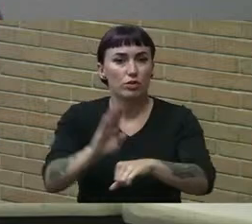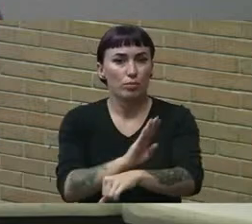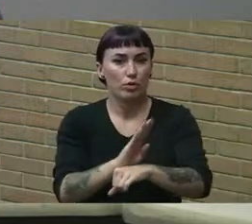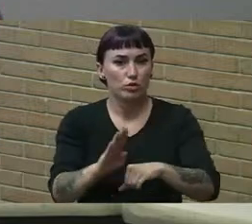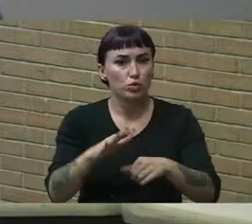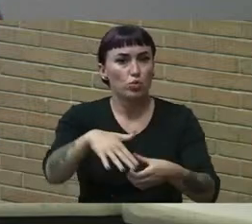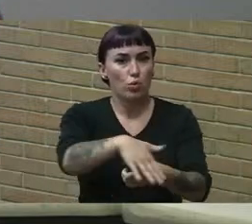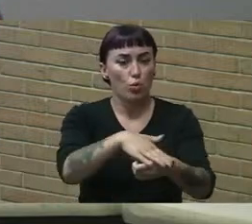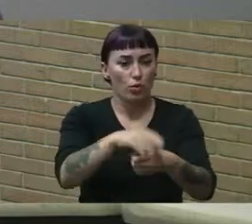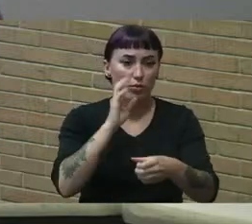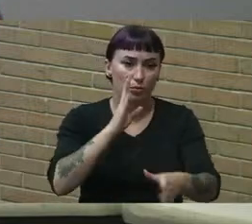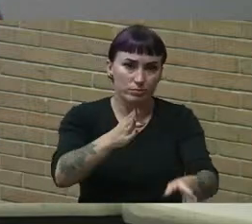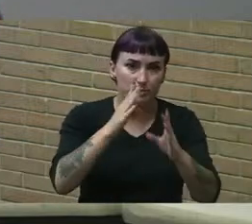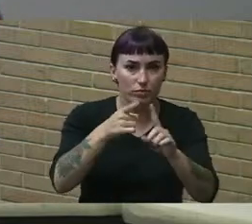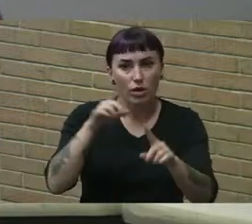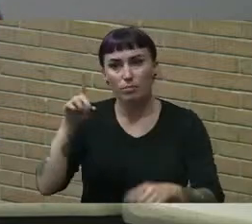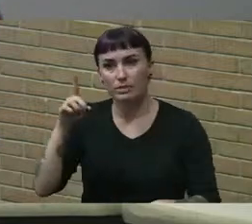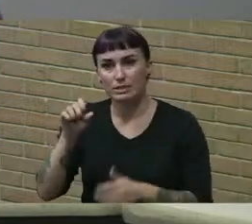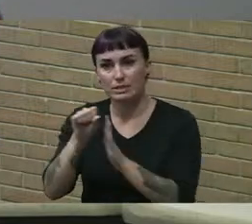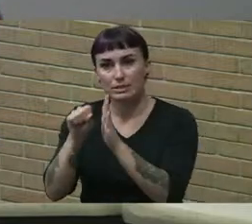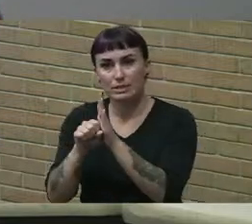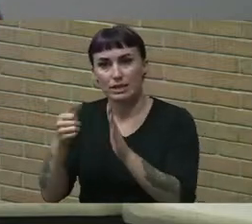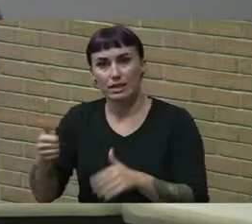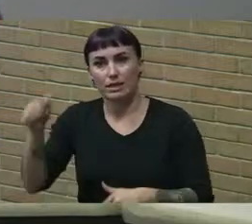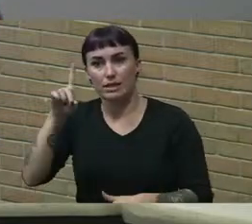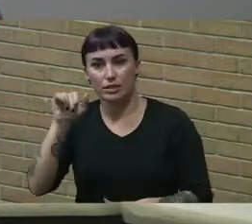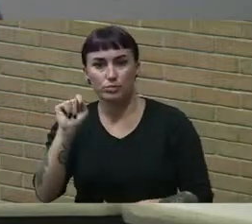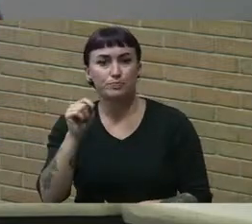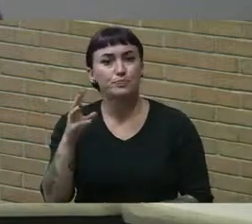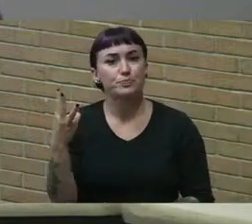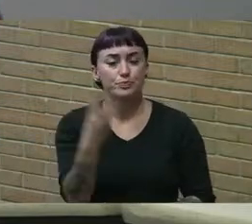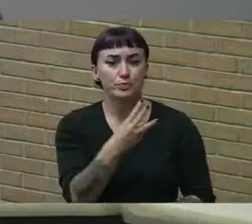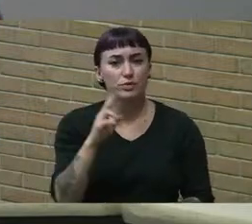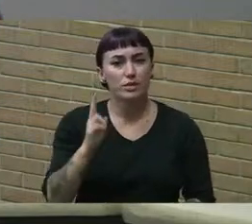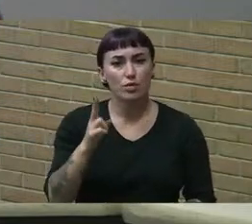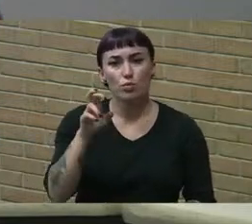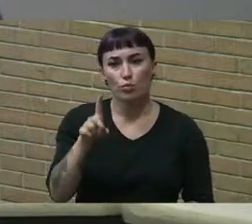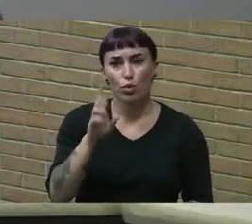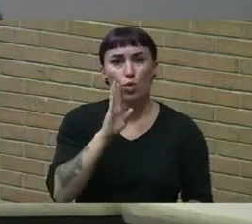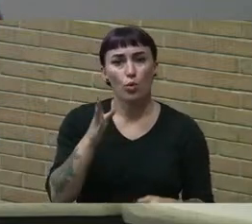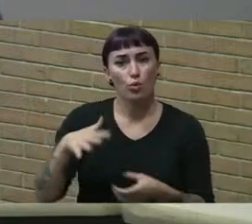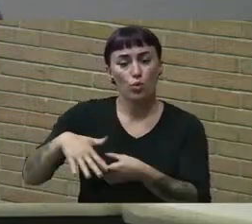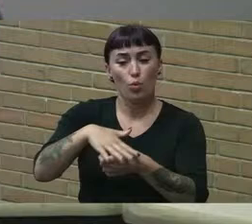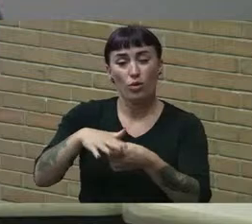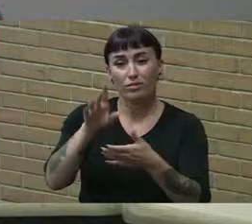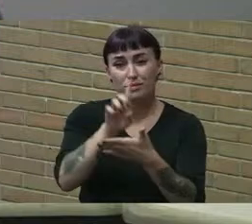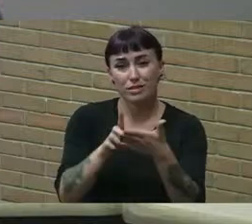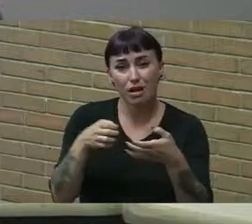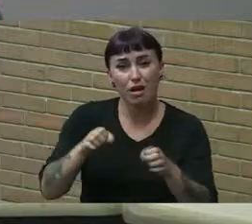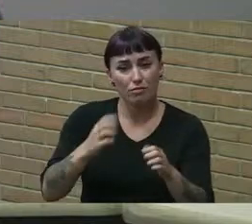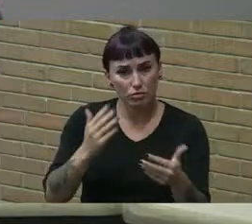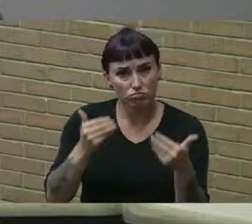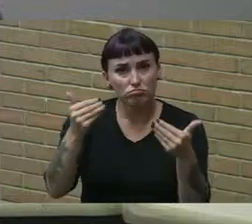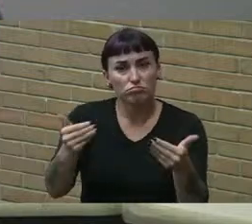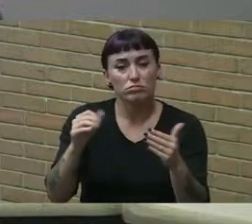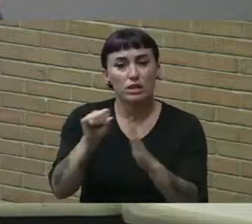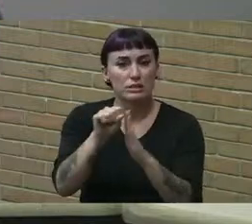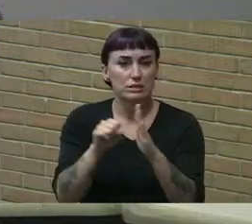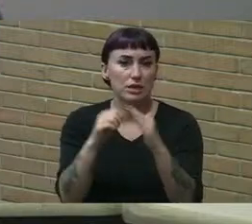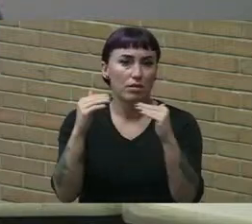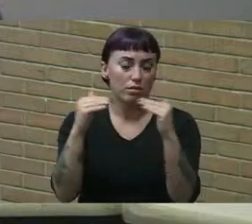will be getting attention from the state DOT is the West Henrietta Road corridor. The design effort is moving forward at the state